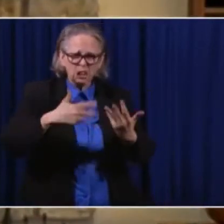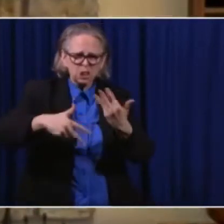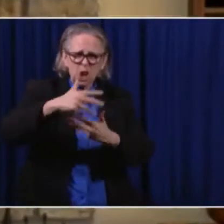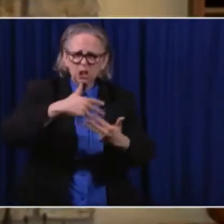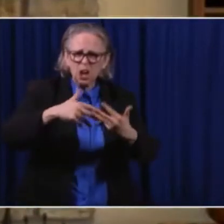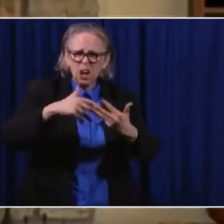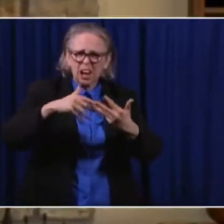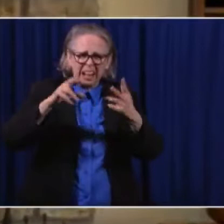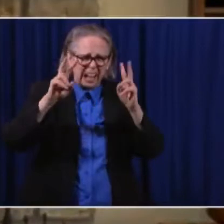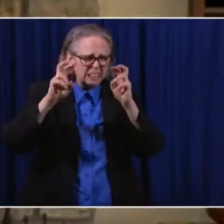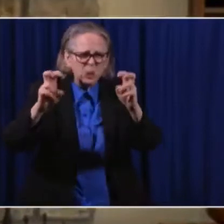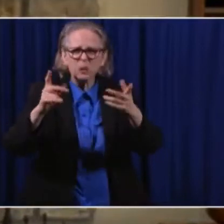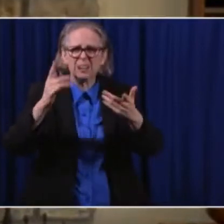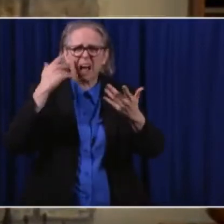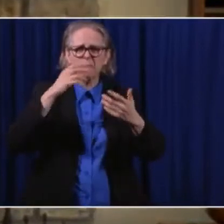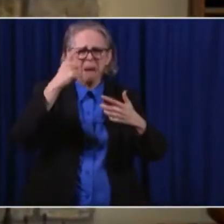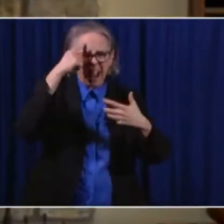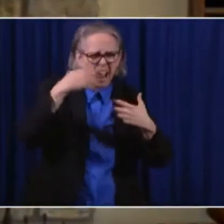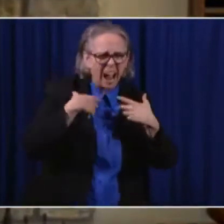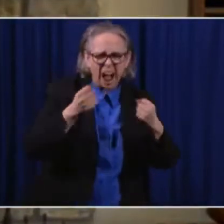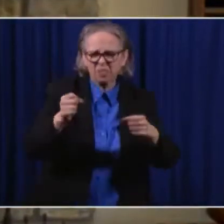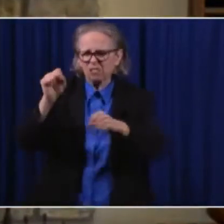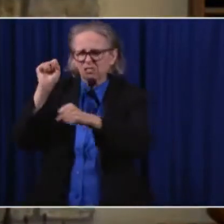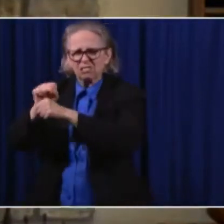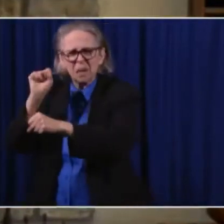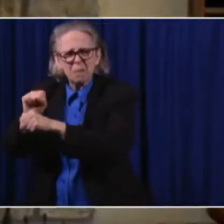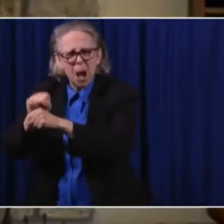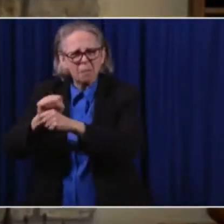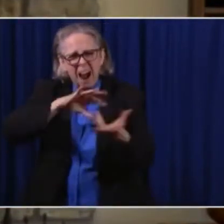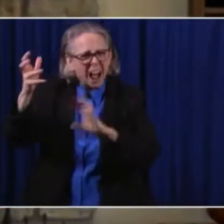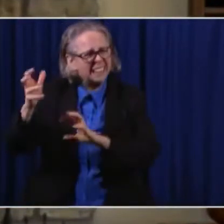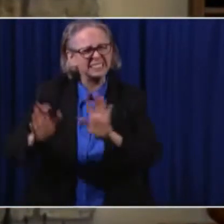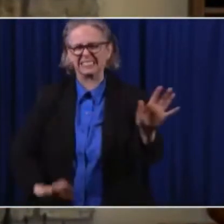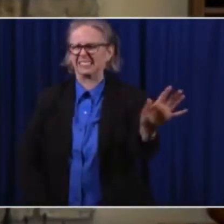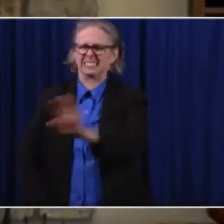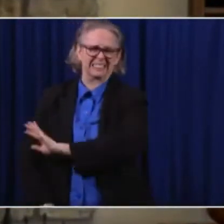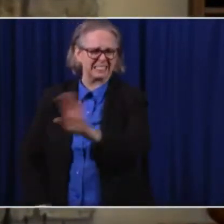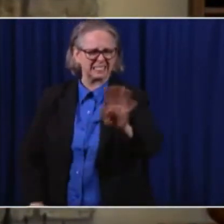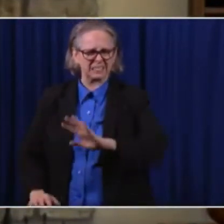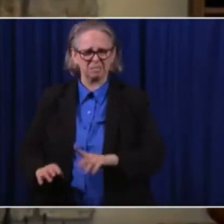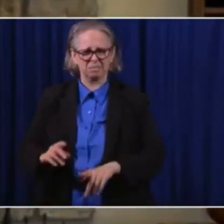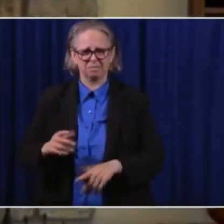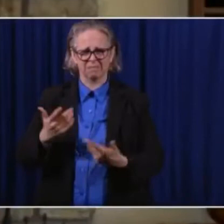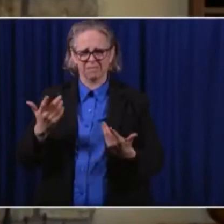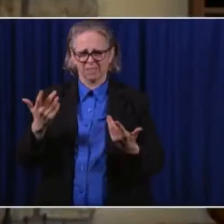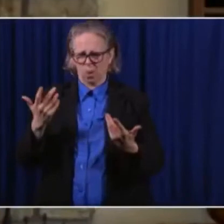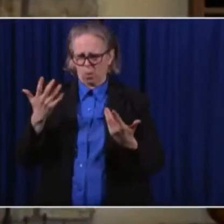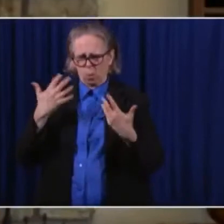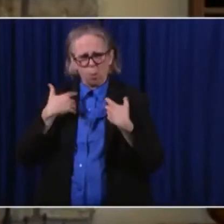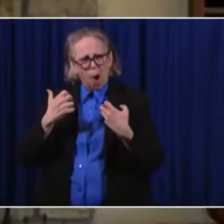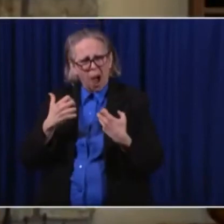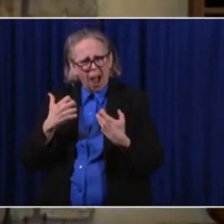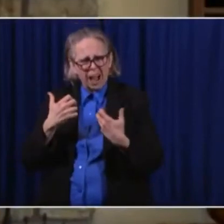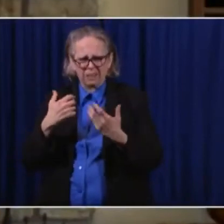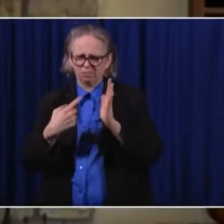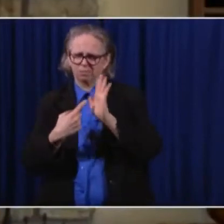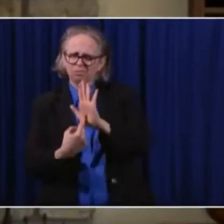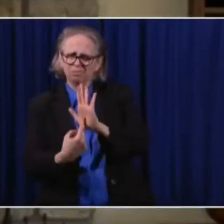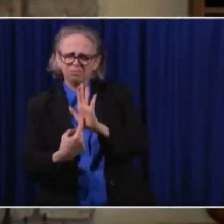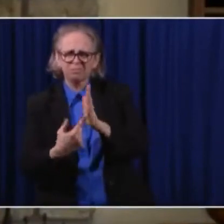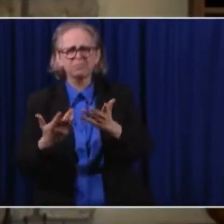health problems, but could make a significant difference. And no, of course, there's more people out during the day than